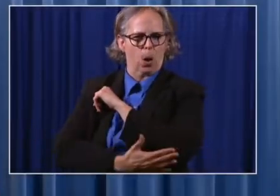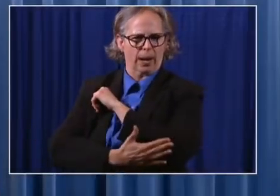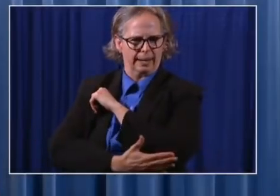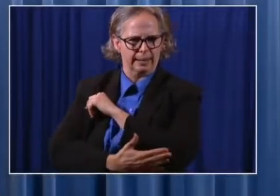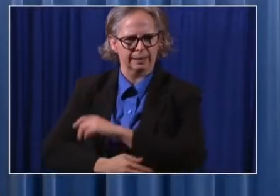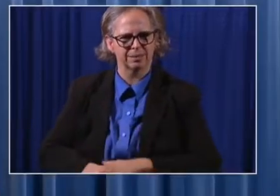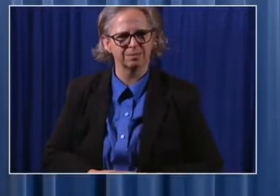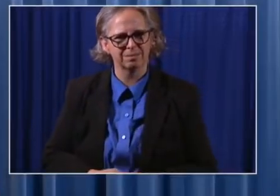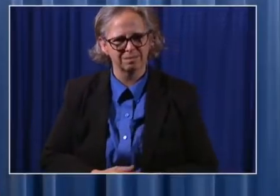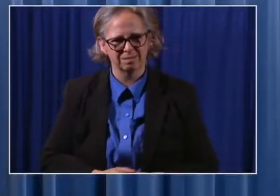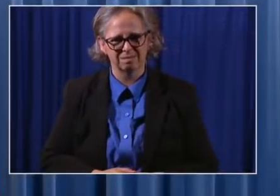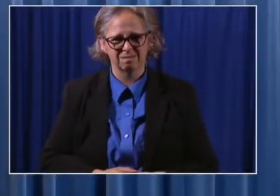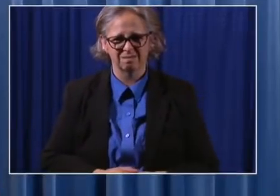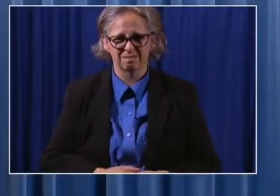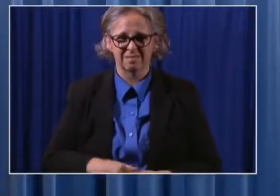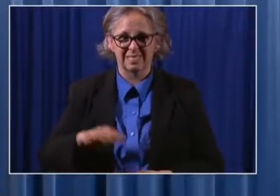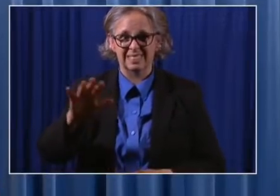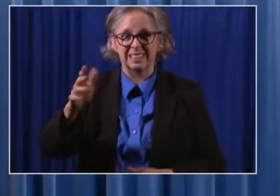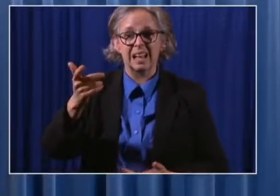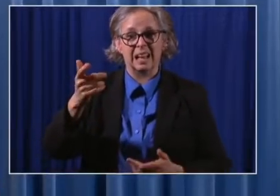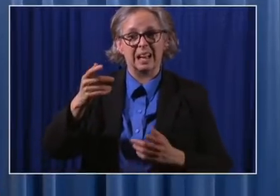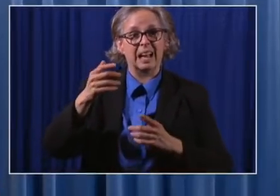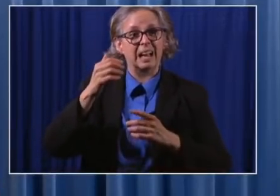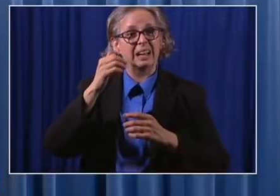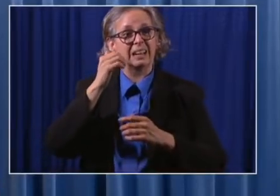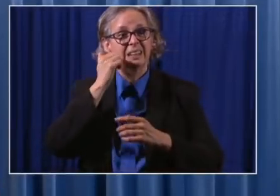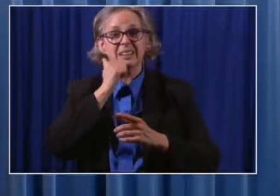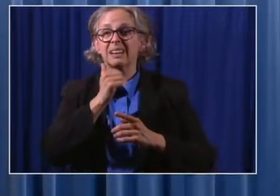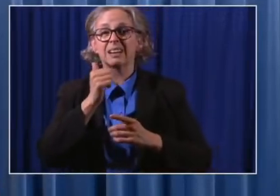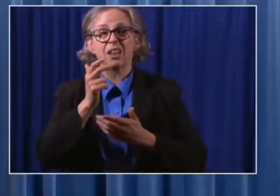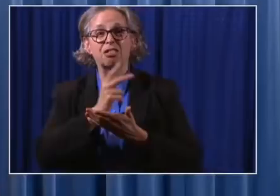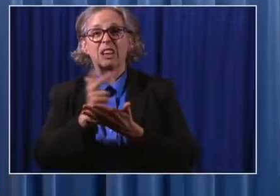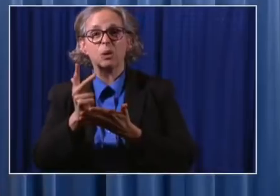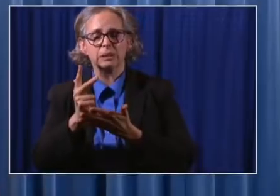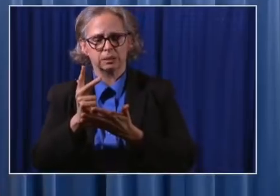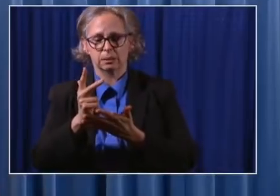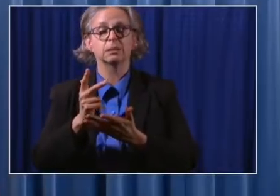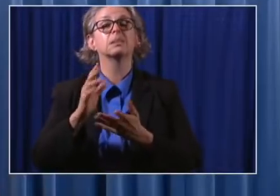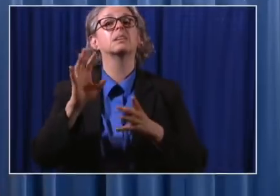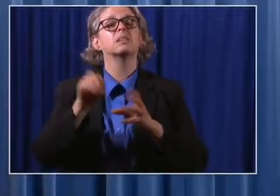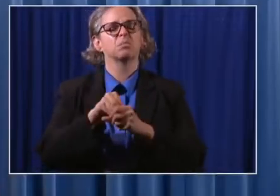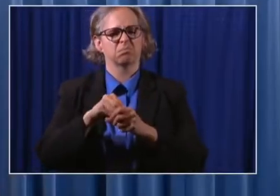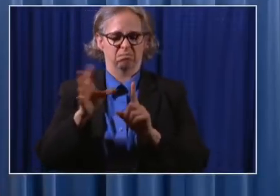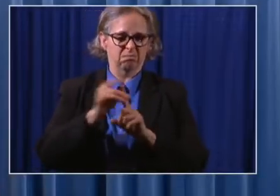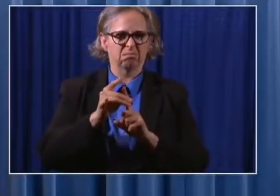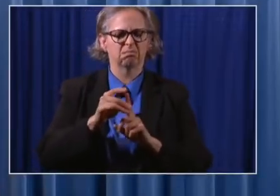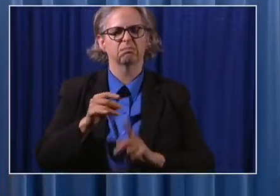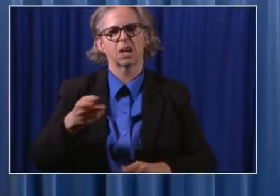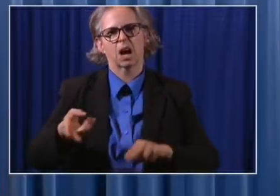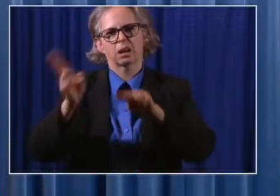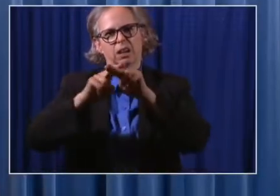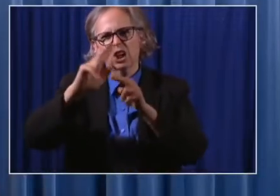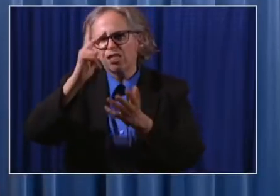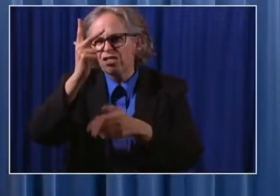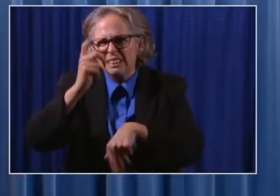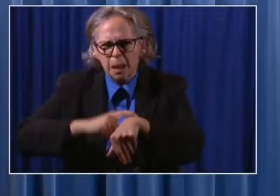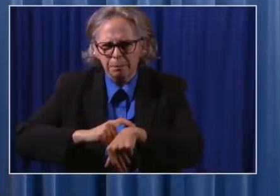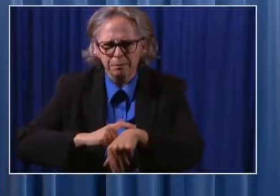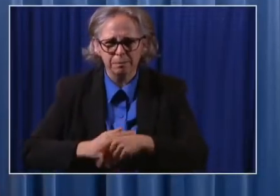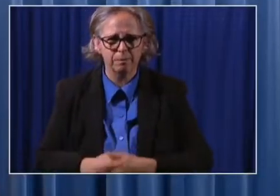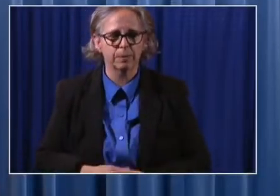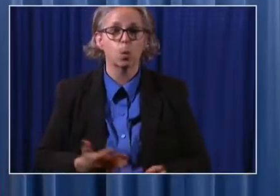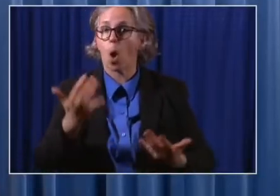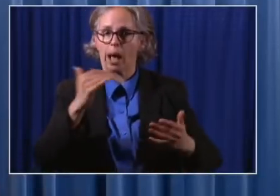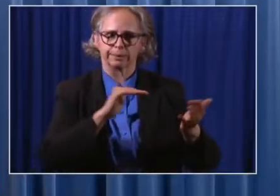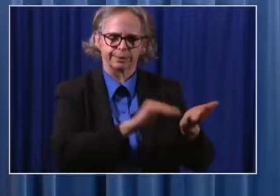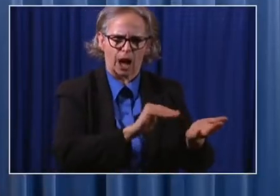have quadrupled over the last 3 weeks. More and more residents are seeking medical care for COVID-19. Almost all new